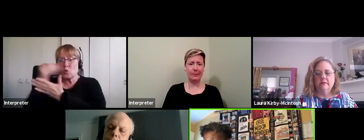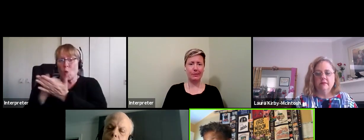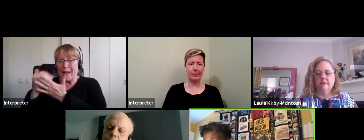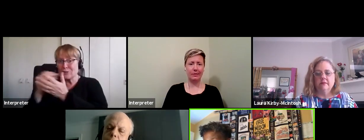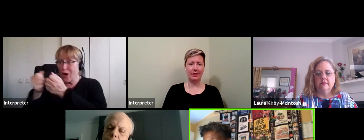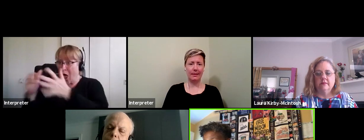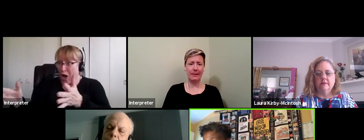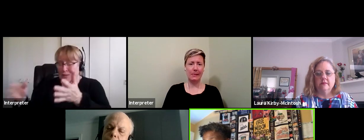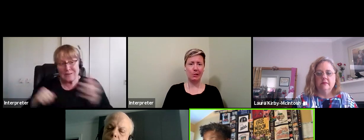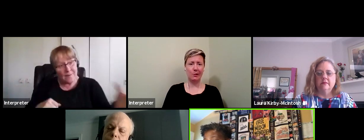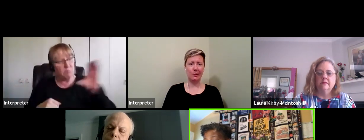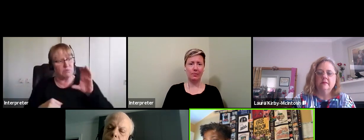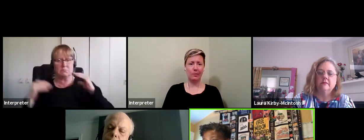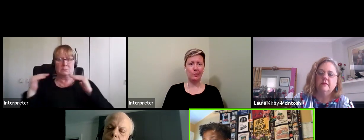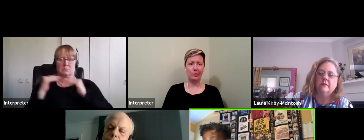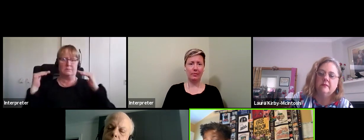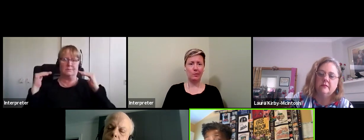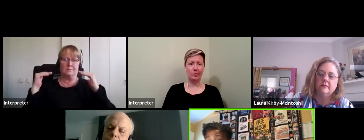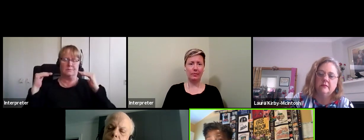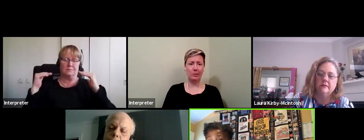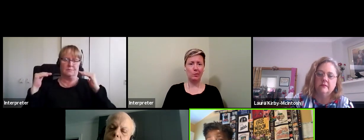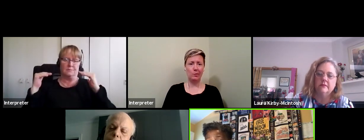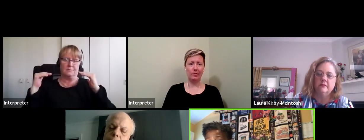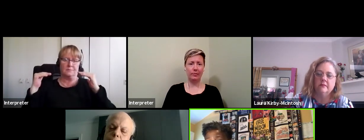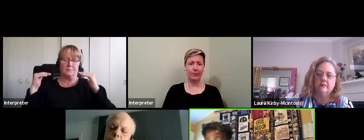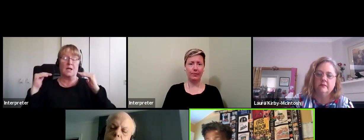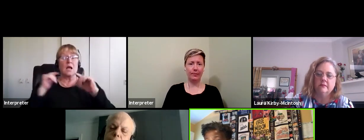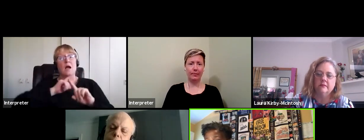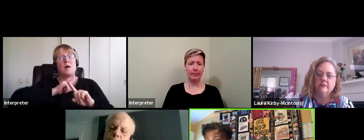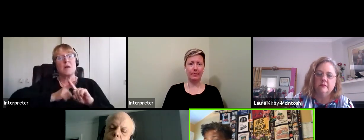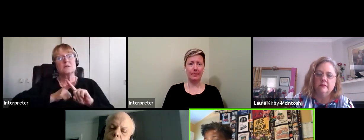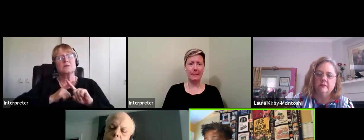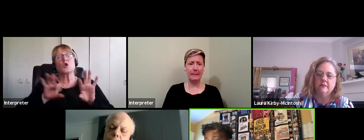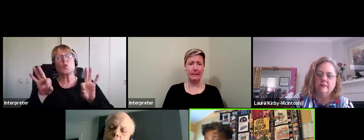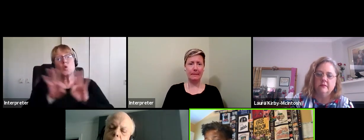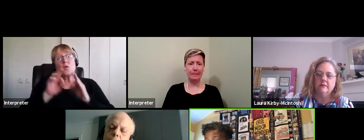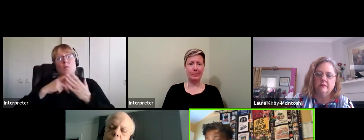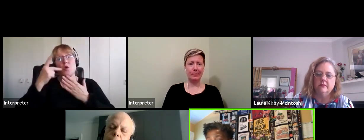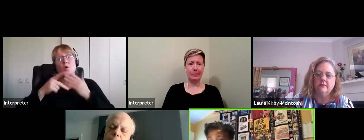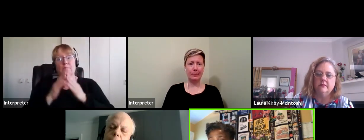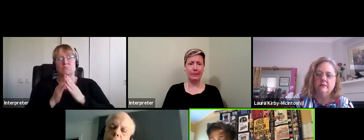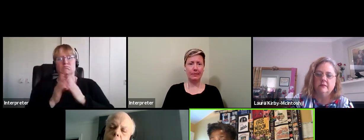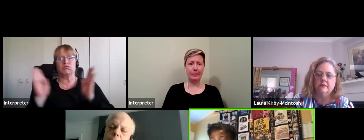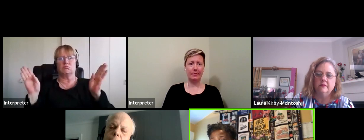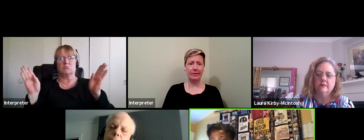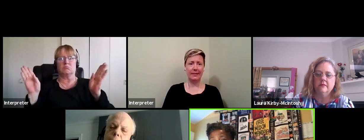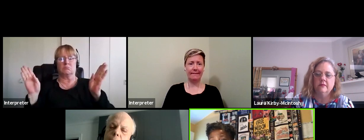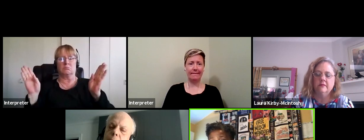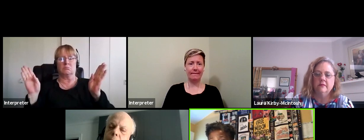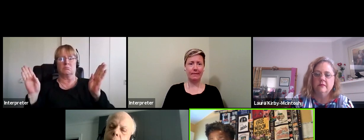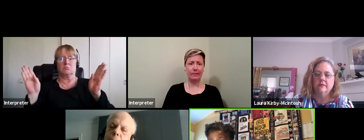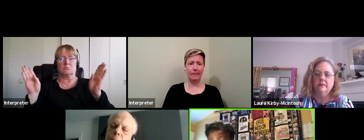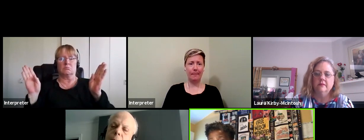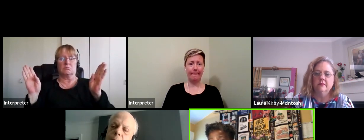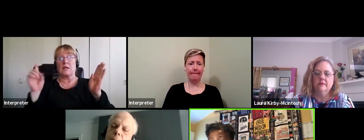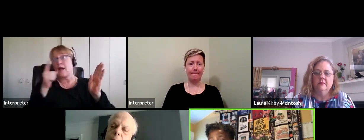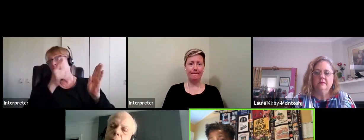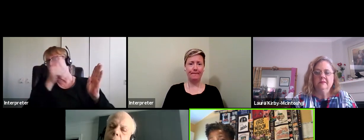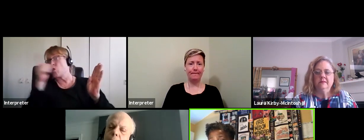can exist. We also ask that it be expanded so that workers in our economy today who are